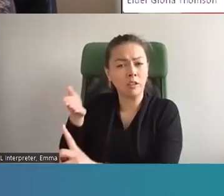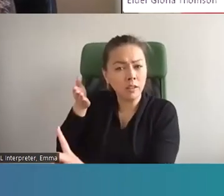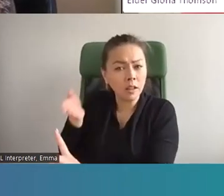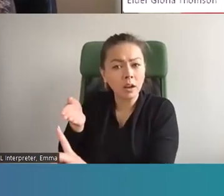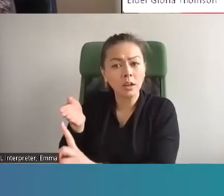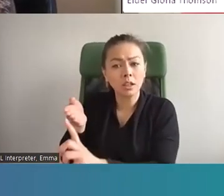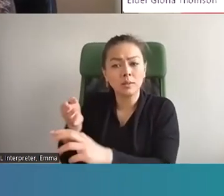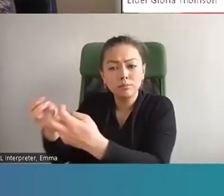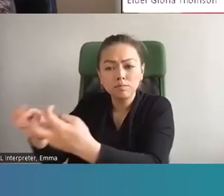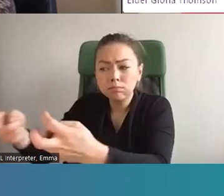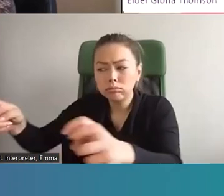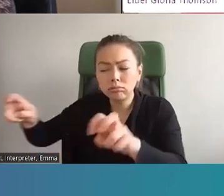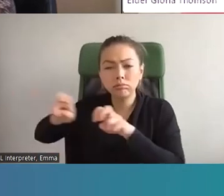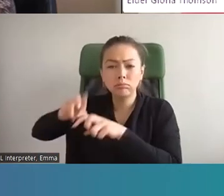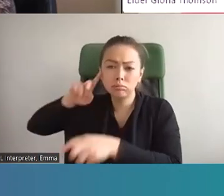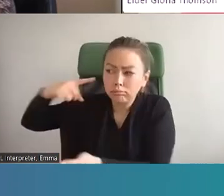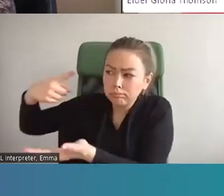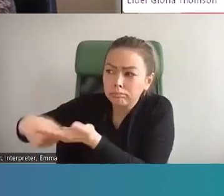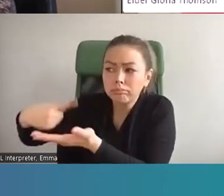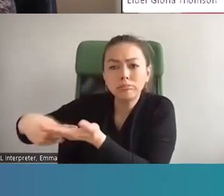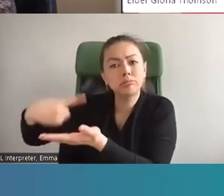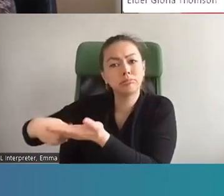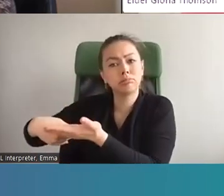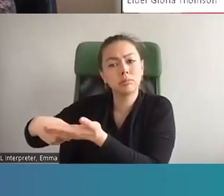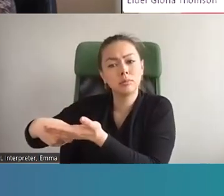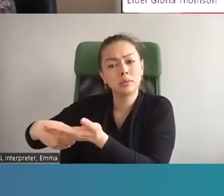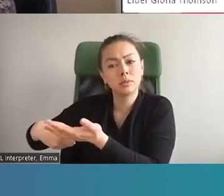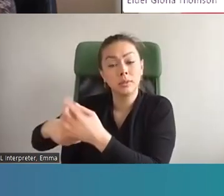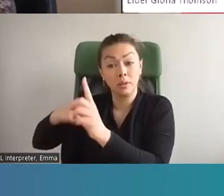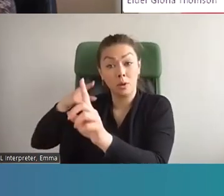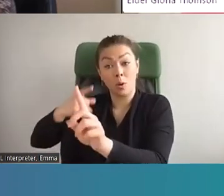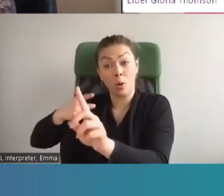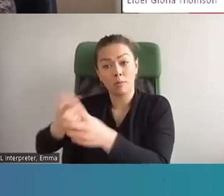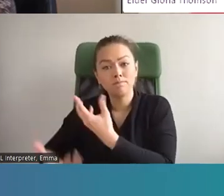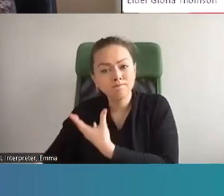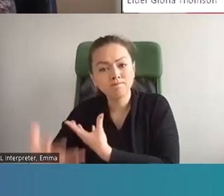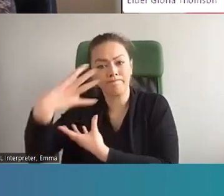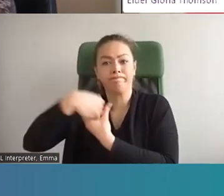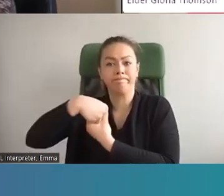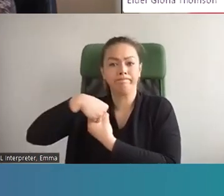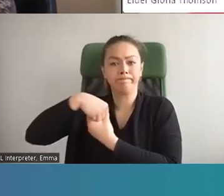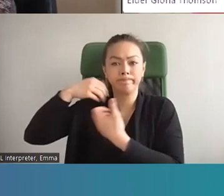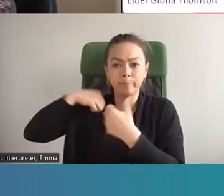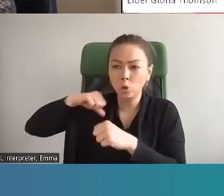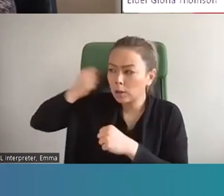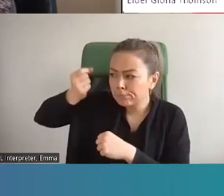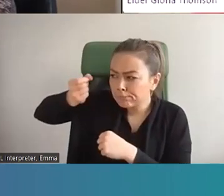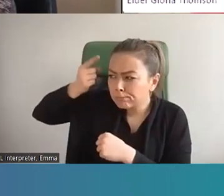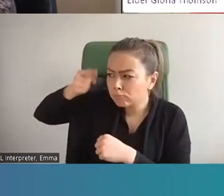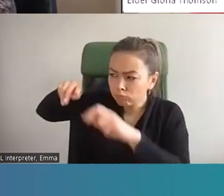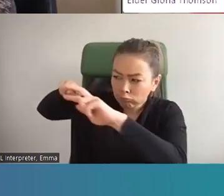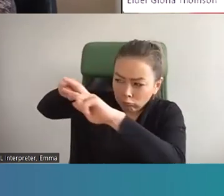conversations is to be inclusive, you know, and to be understanding and to be